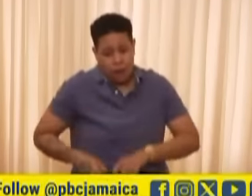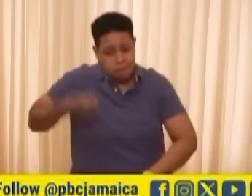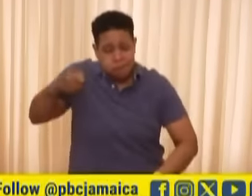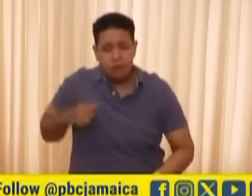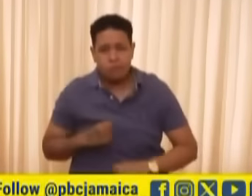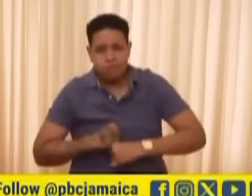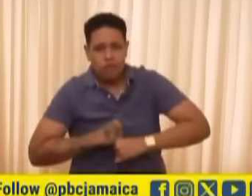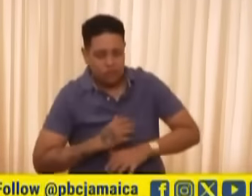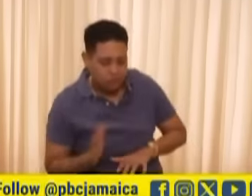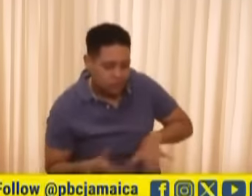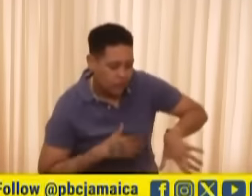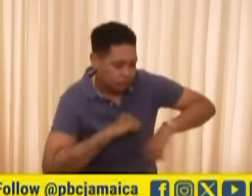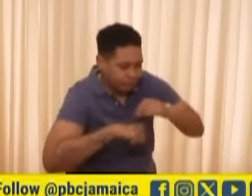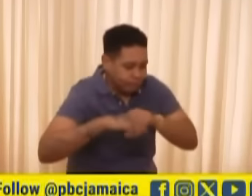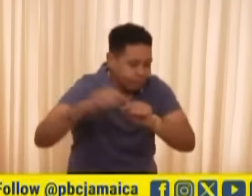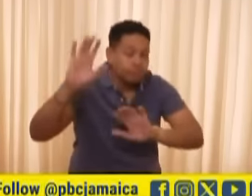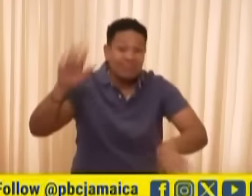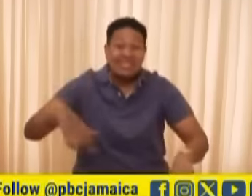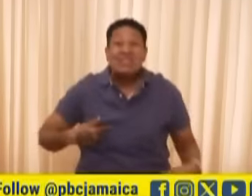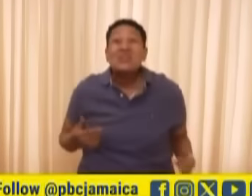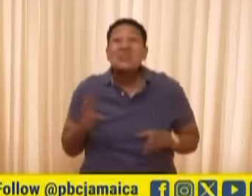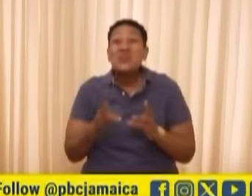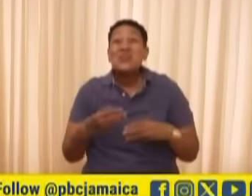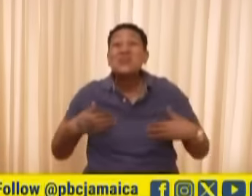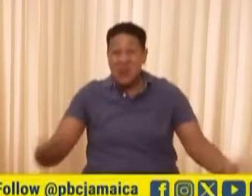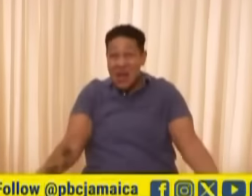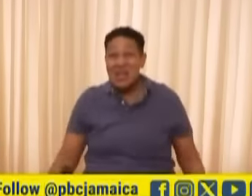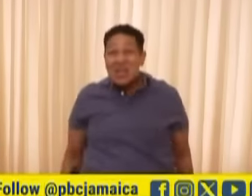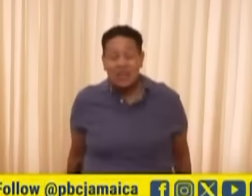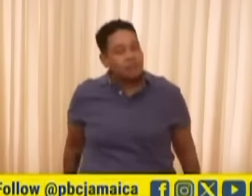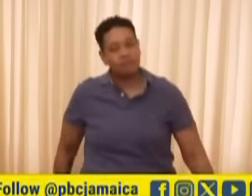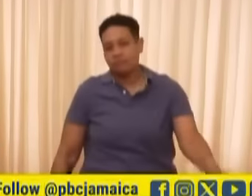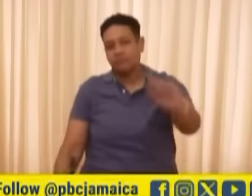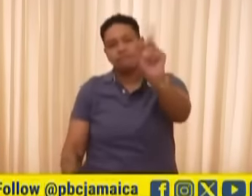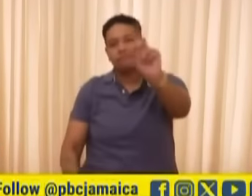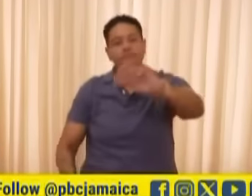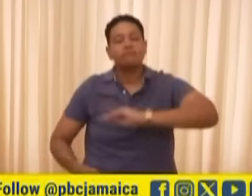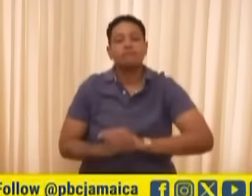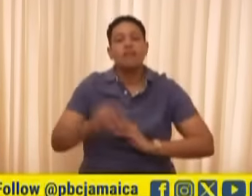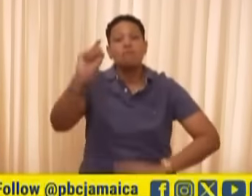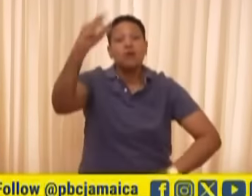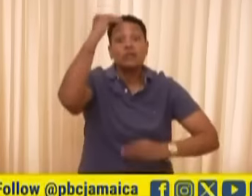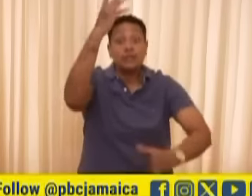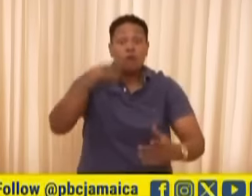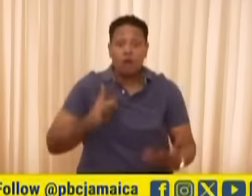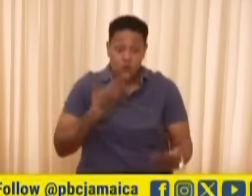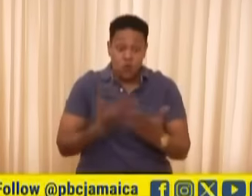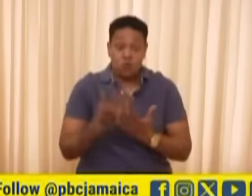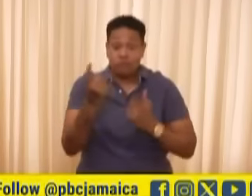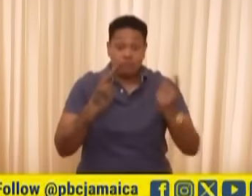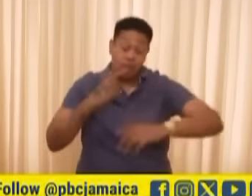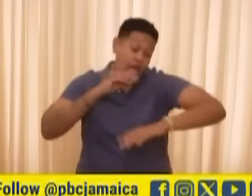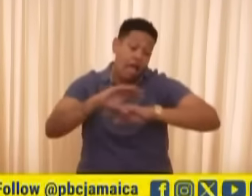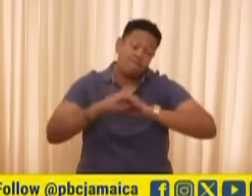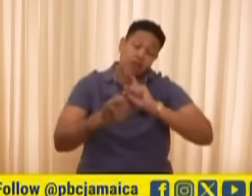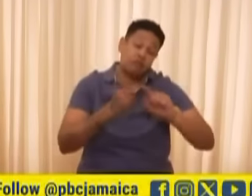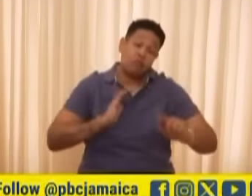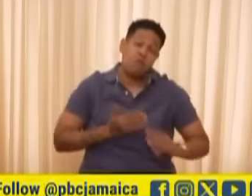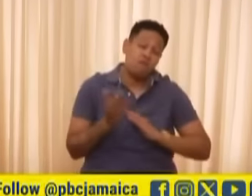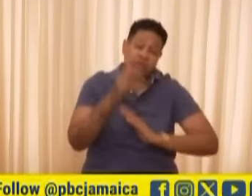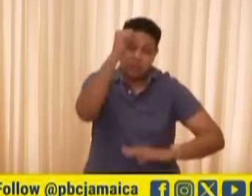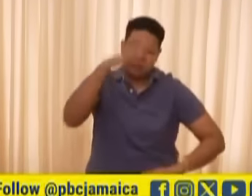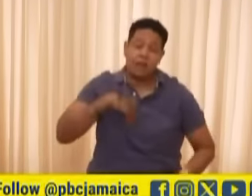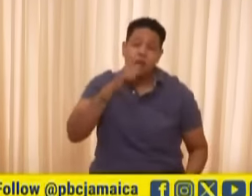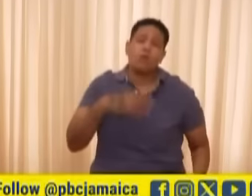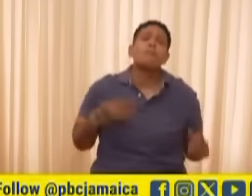not venture out during this weather system. I must say that we've had very, very good uptake of our advisories from our officials.